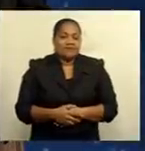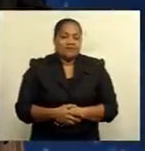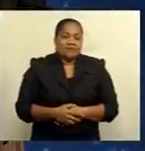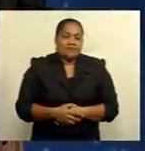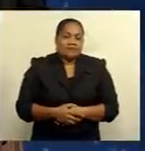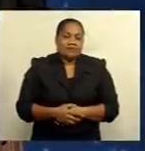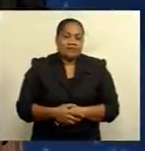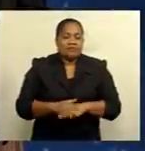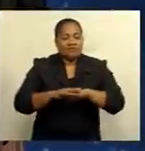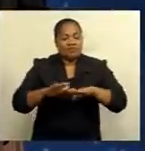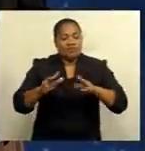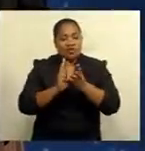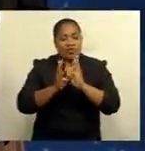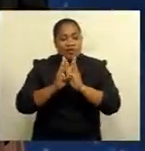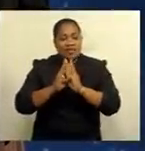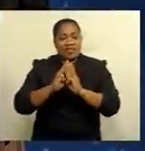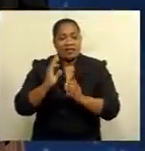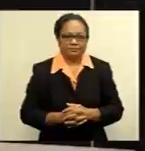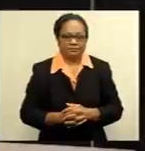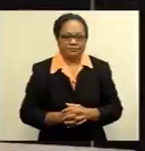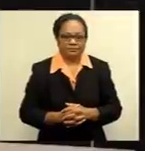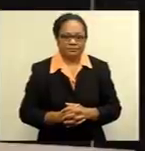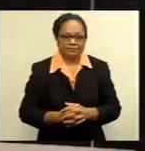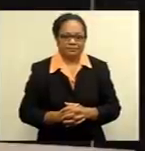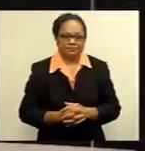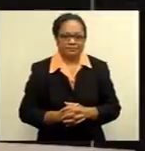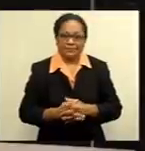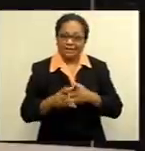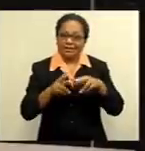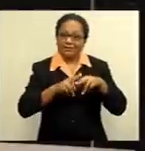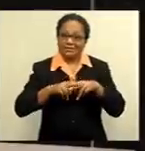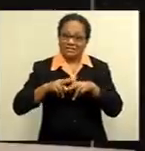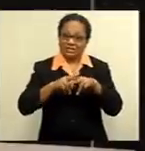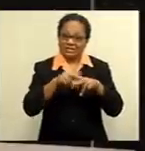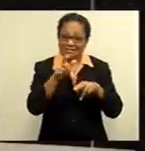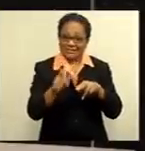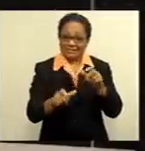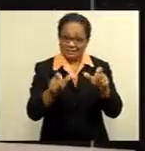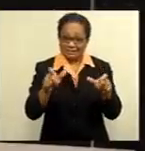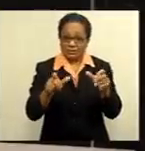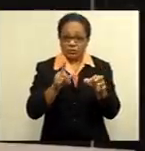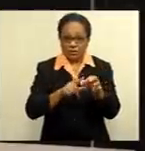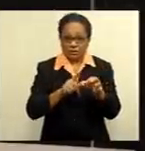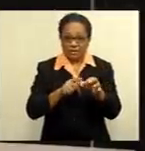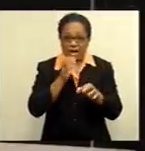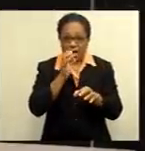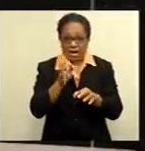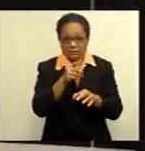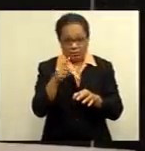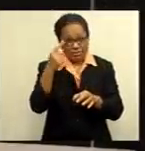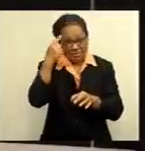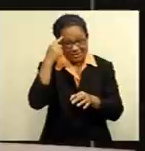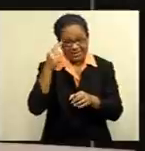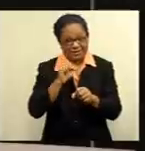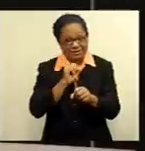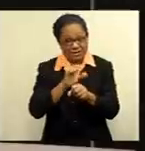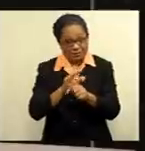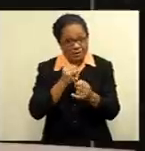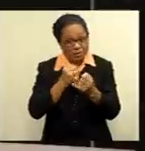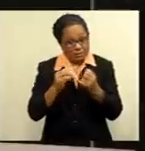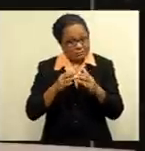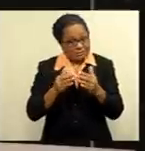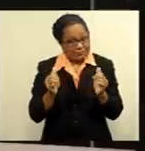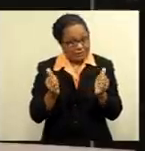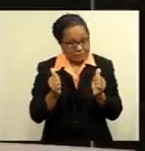That's the weather for now, and it's back to Edwin. In Fijian Pulse, we ask, do you think the worst of the COVID-19 pandemic is over